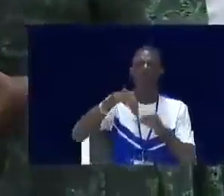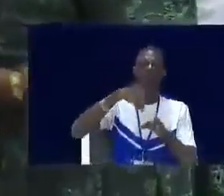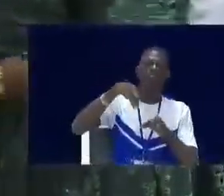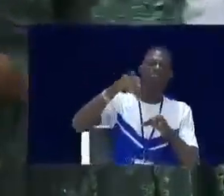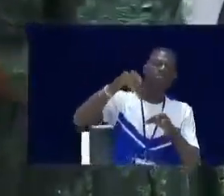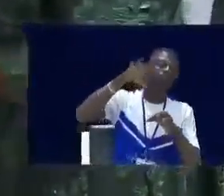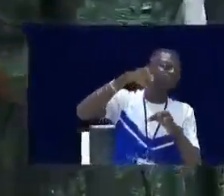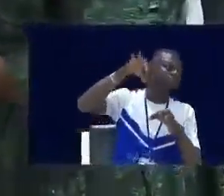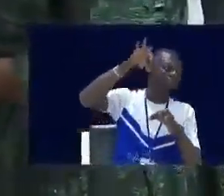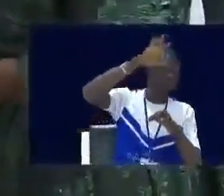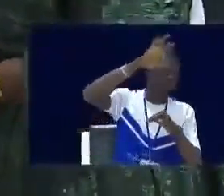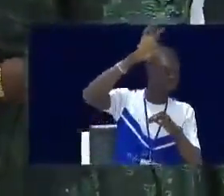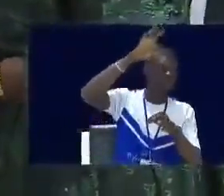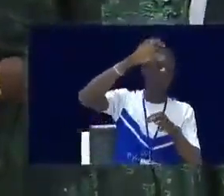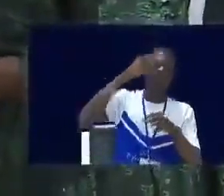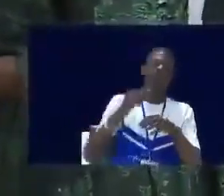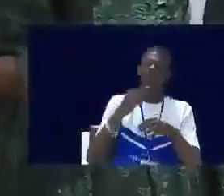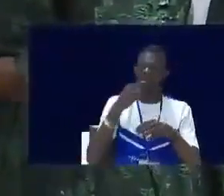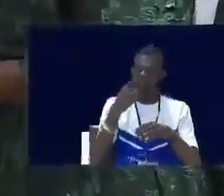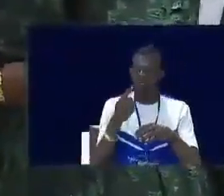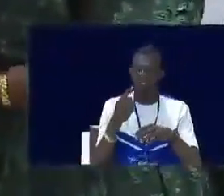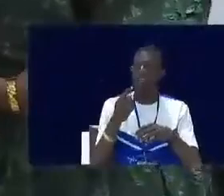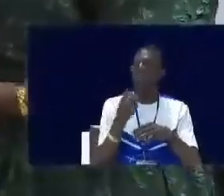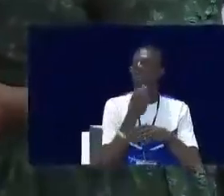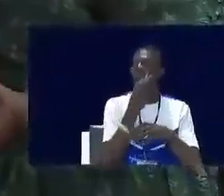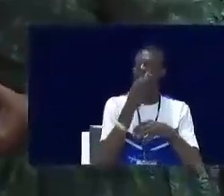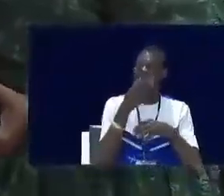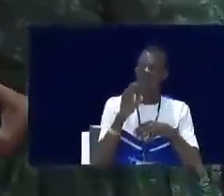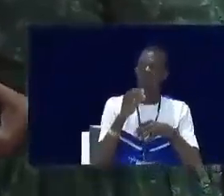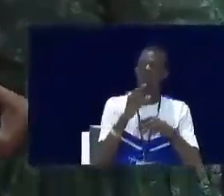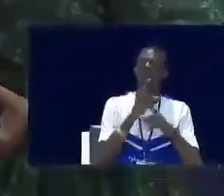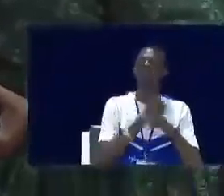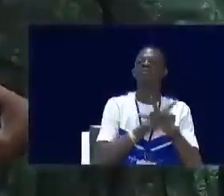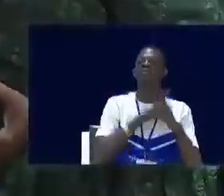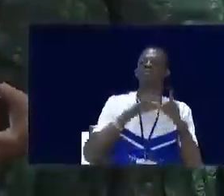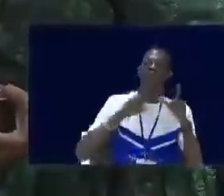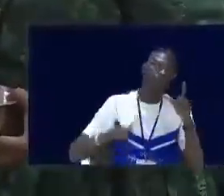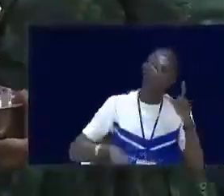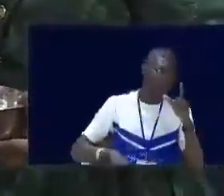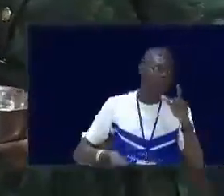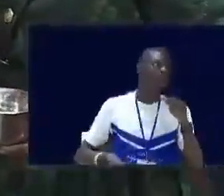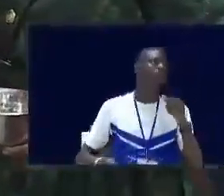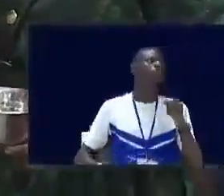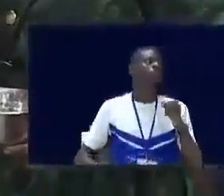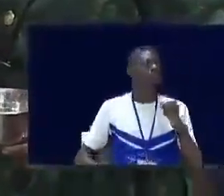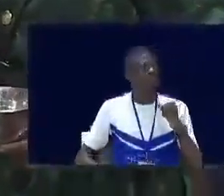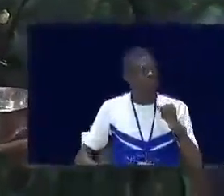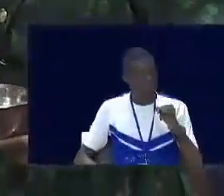Spirit says the Lord.